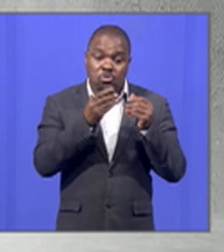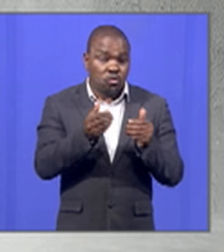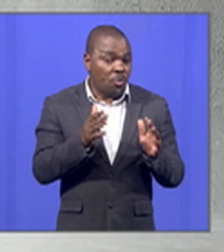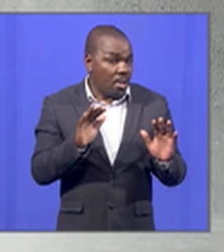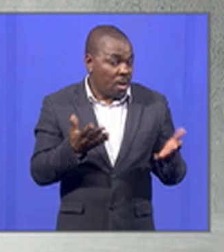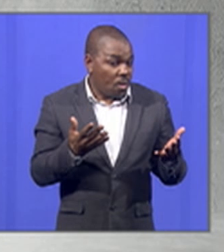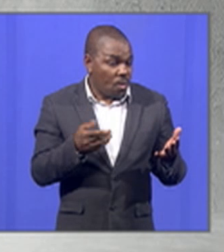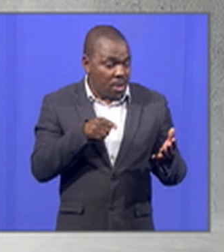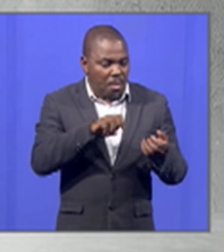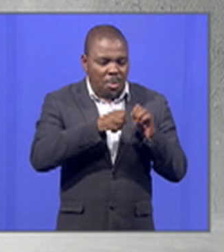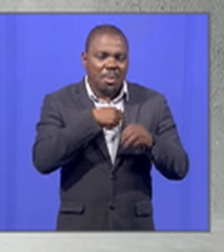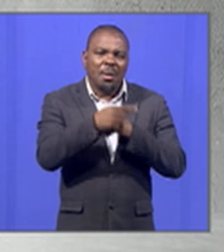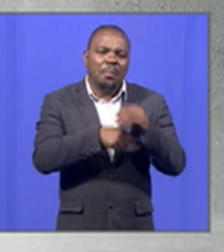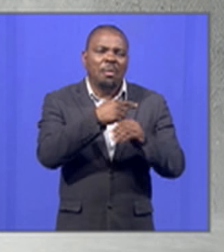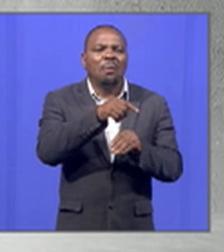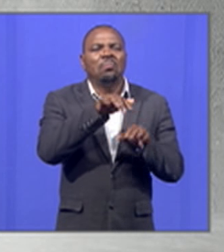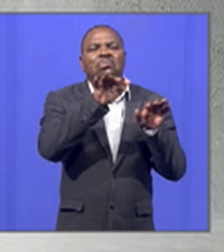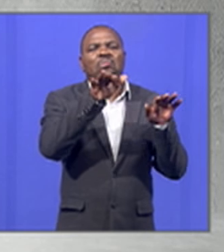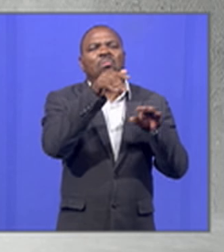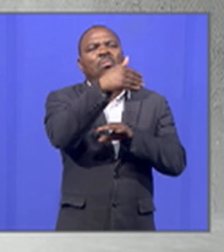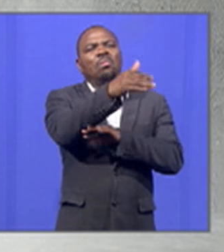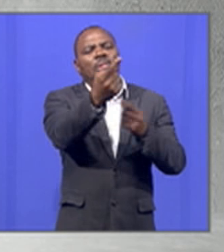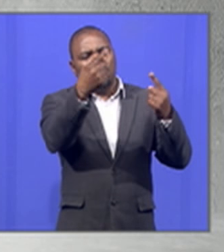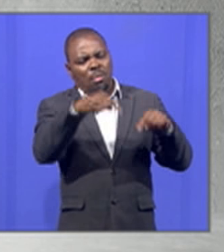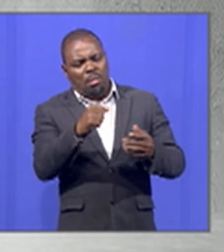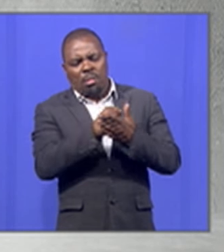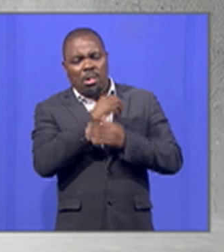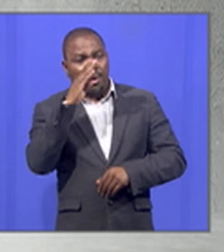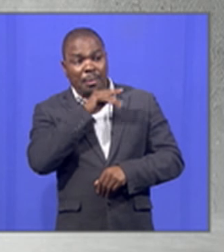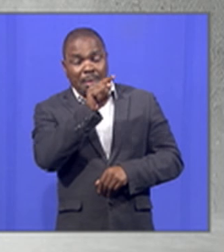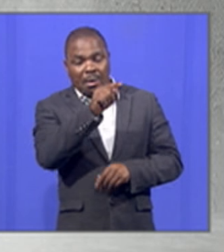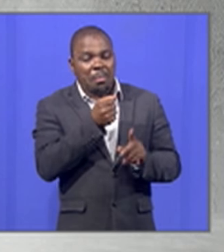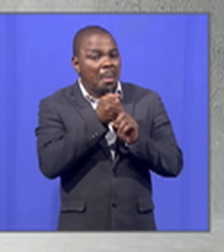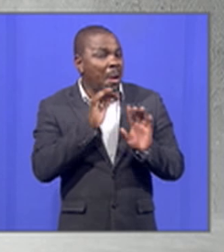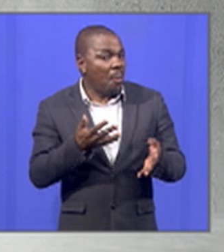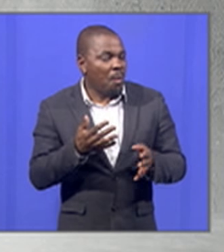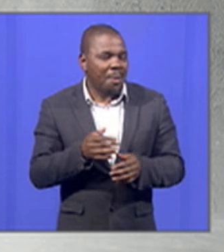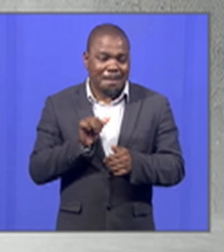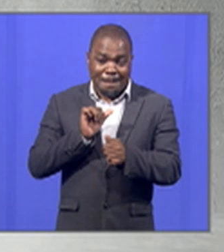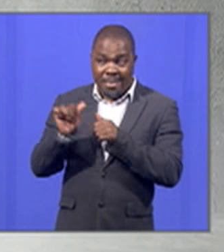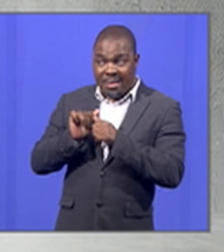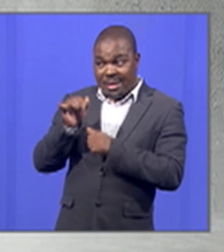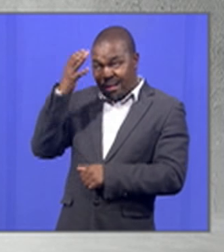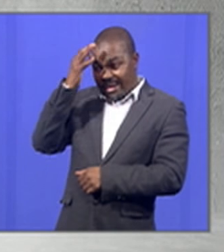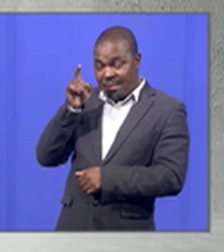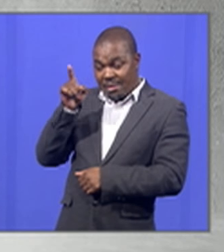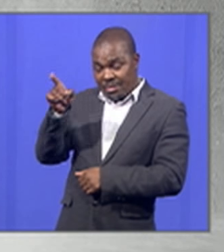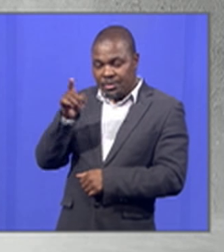ya bafaladi ba go hloka mangwalo ka mono nageng ya Afrika Borwa. Nke mmušo wa rena o